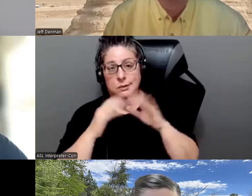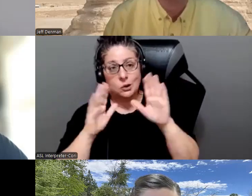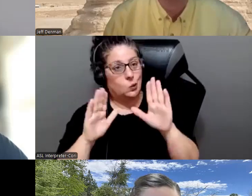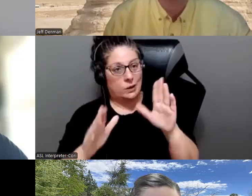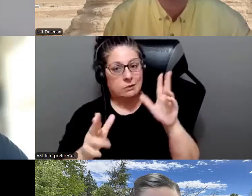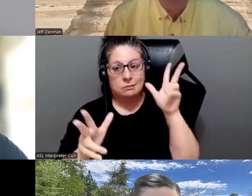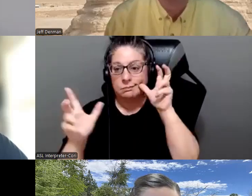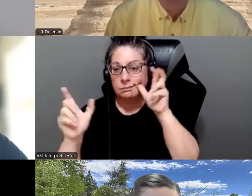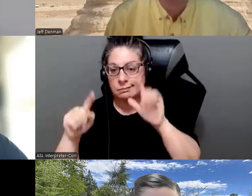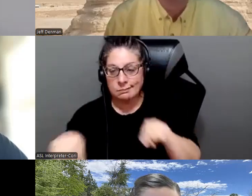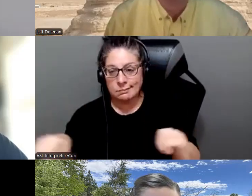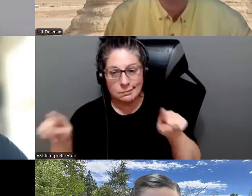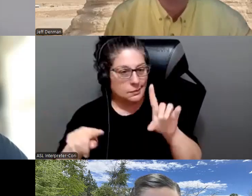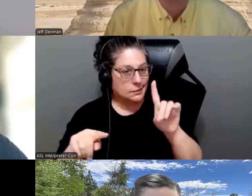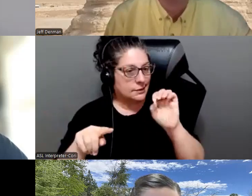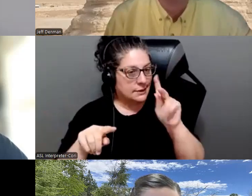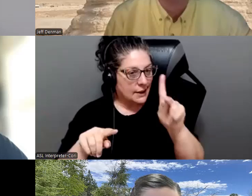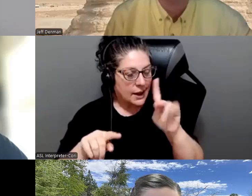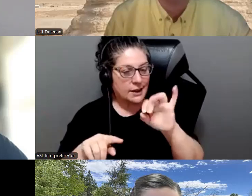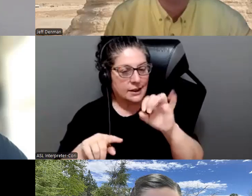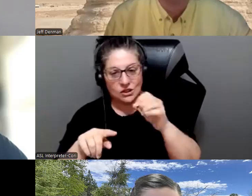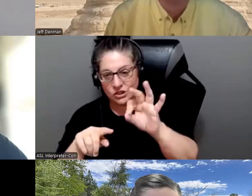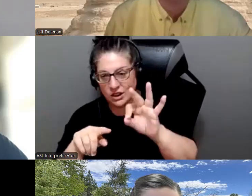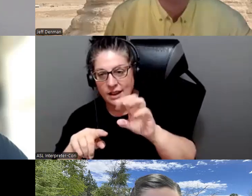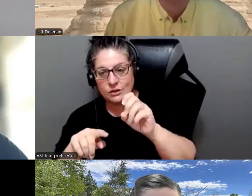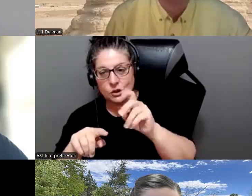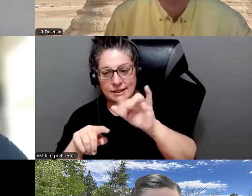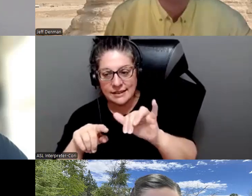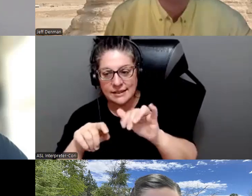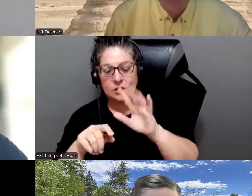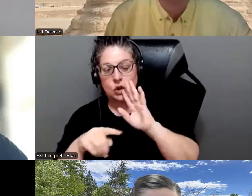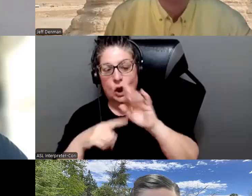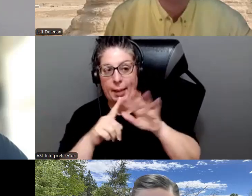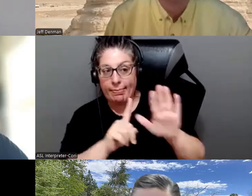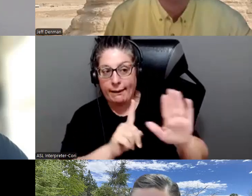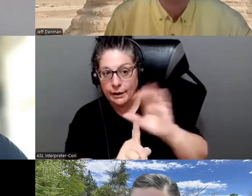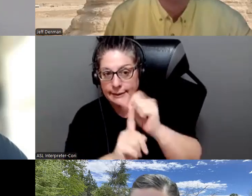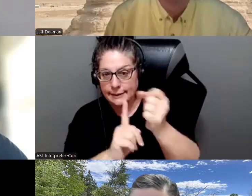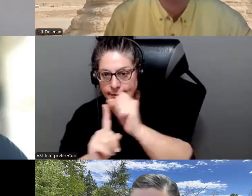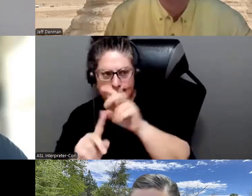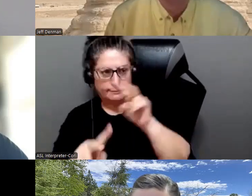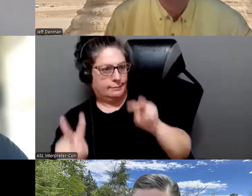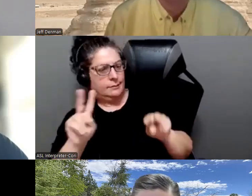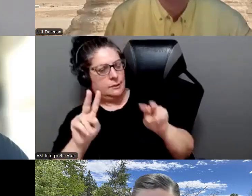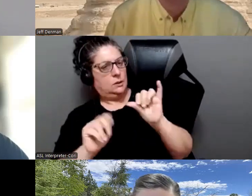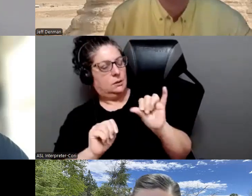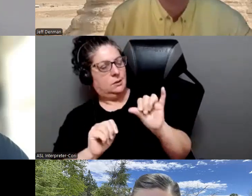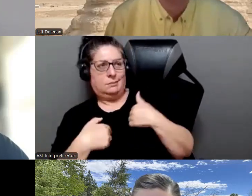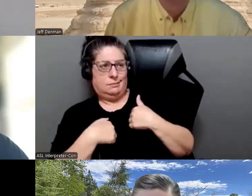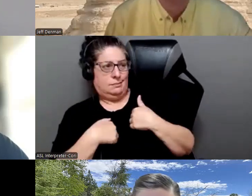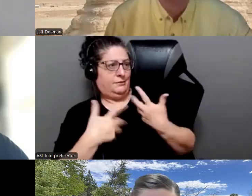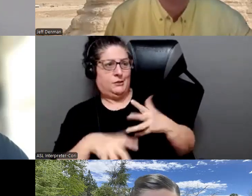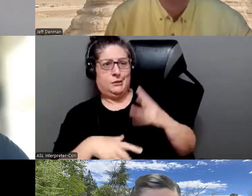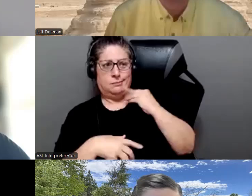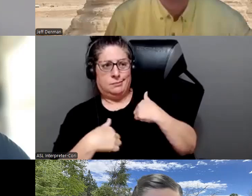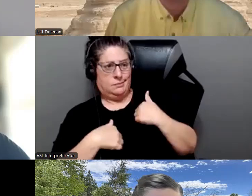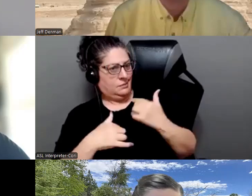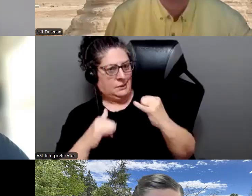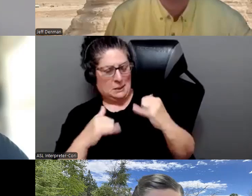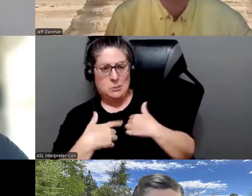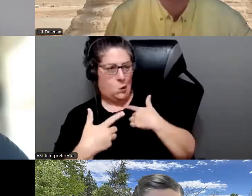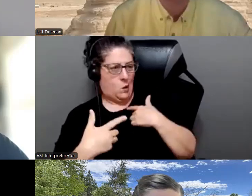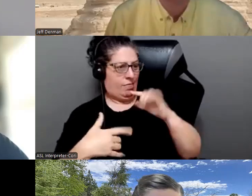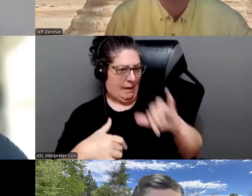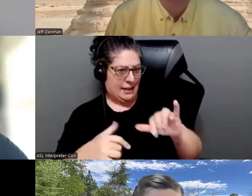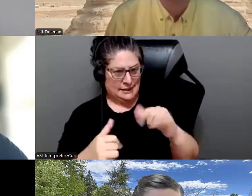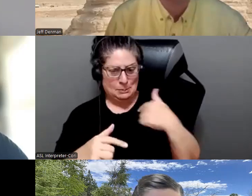hear Duck and Jeff and Christie kind of talking about their situations and go, man, I've been there, or I am there,